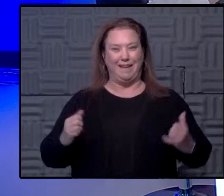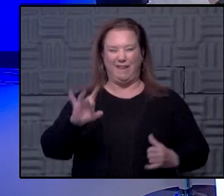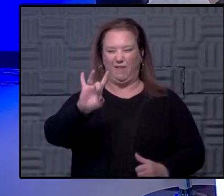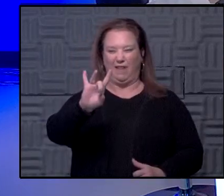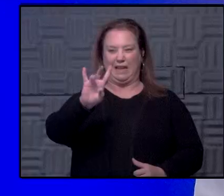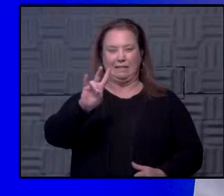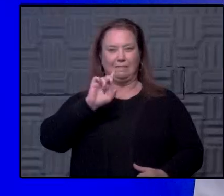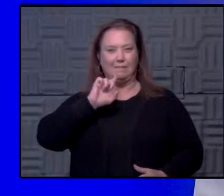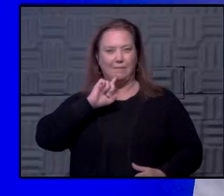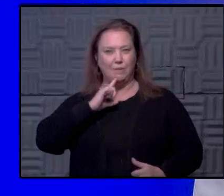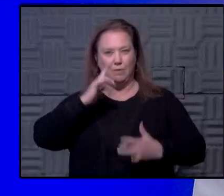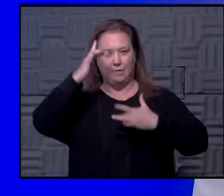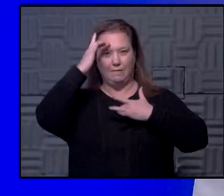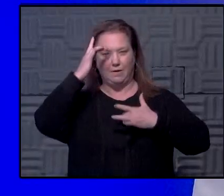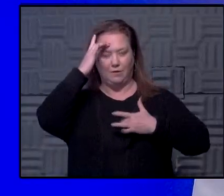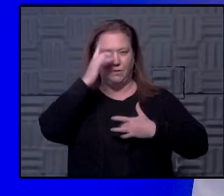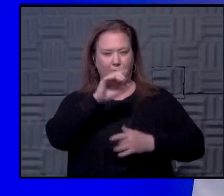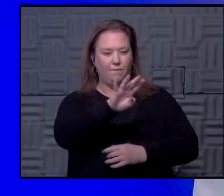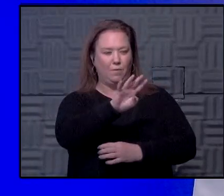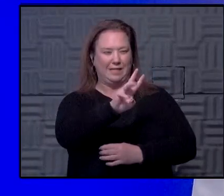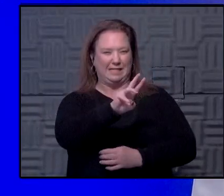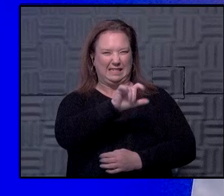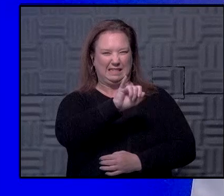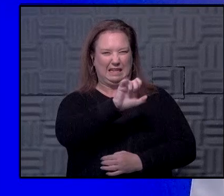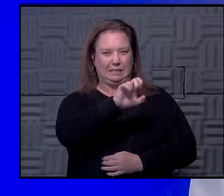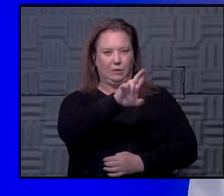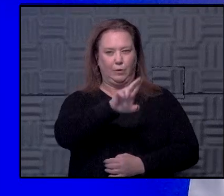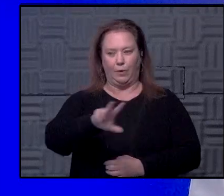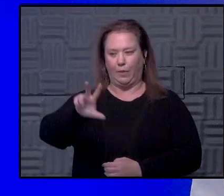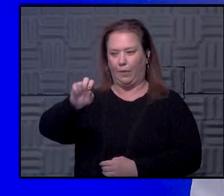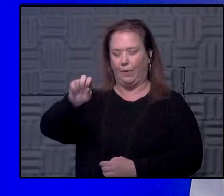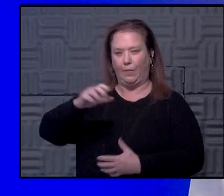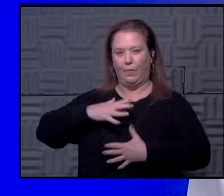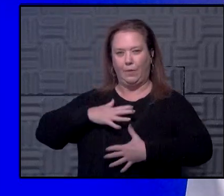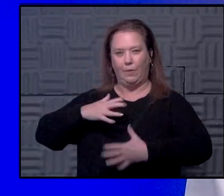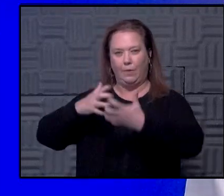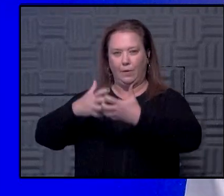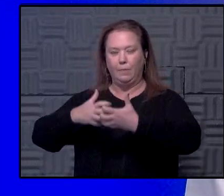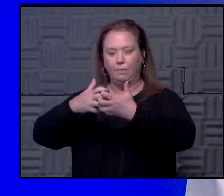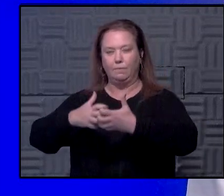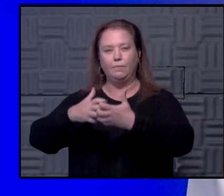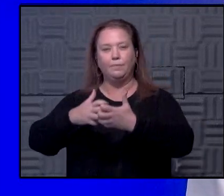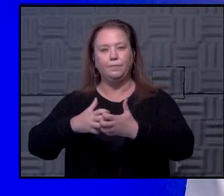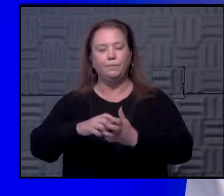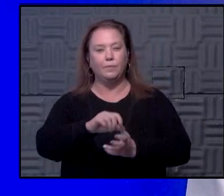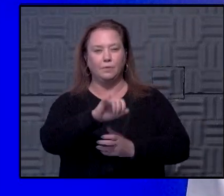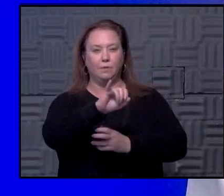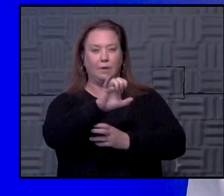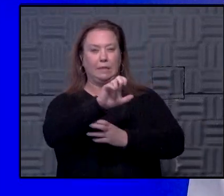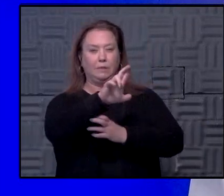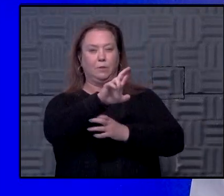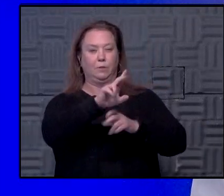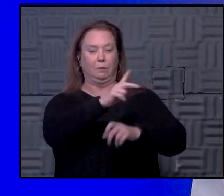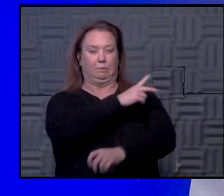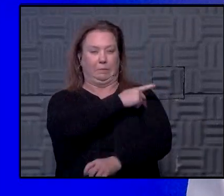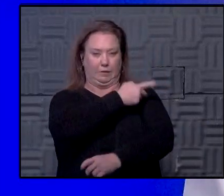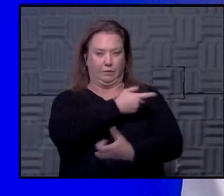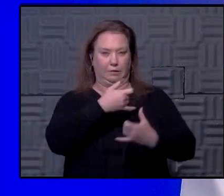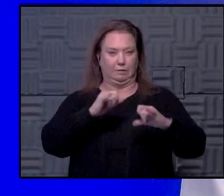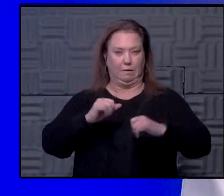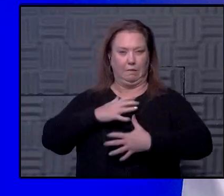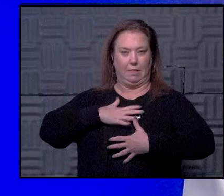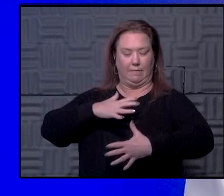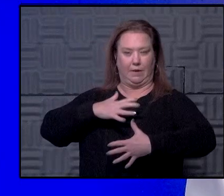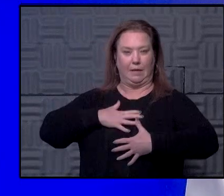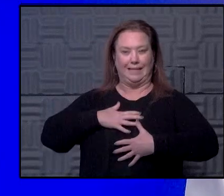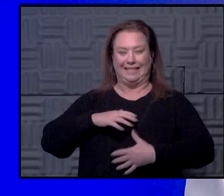acute infections with 46 of those in the ICU and 30 on the vents. So a large proportion of our ICU people are on the vents. We still have 68